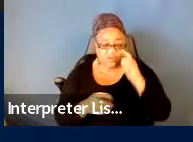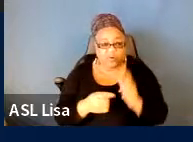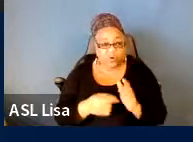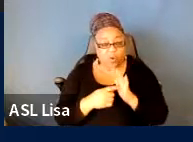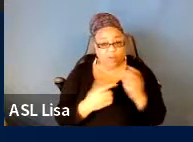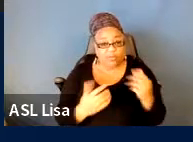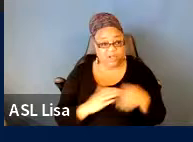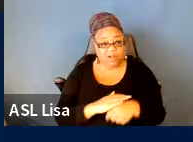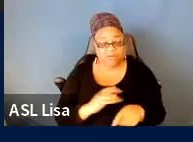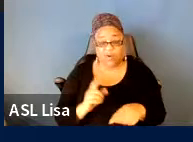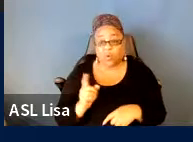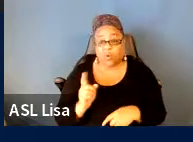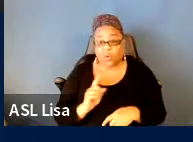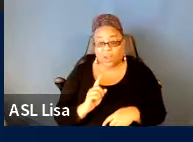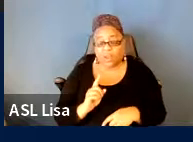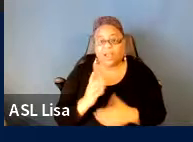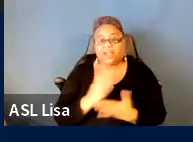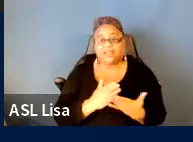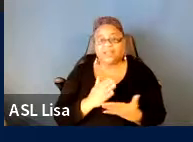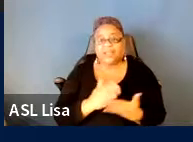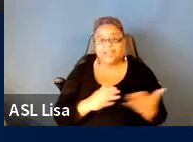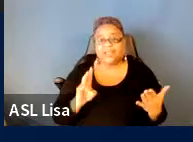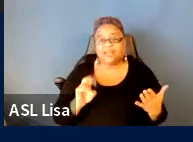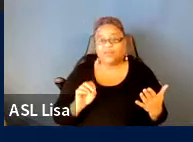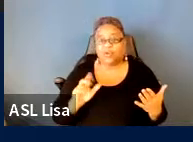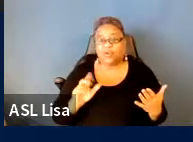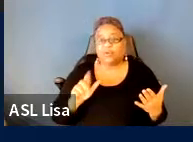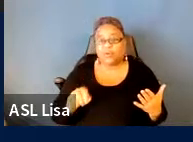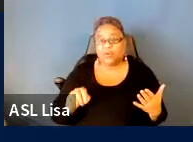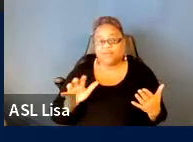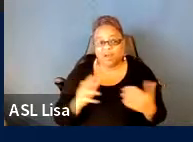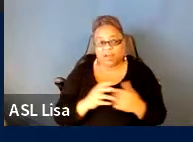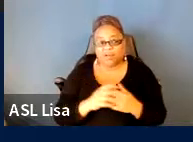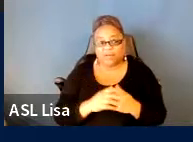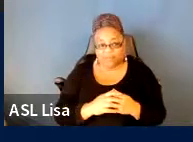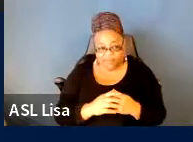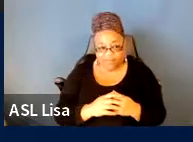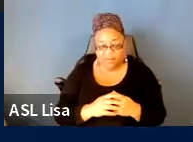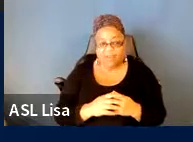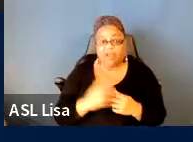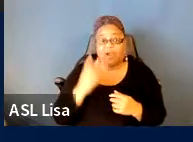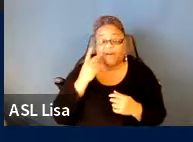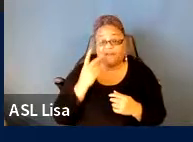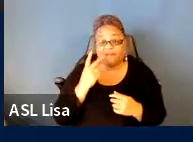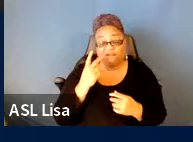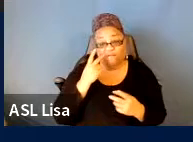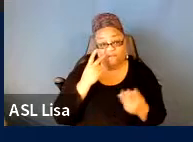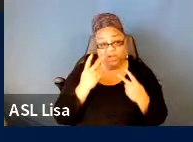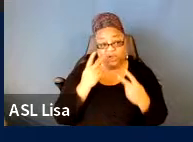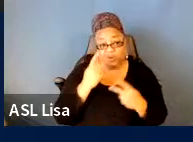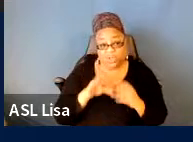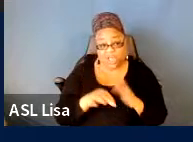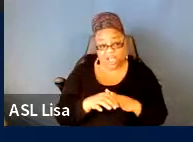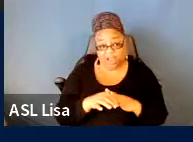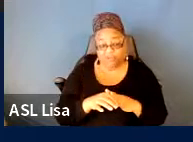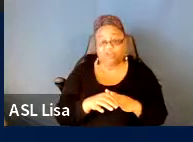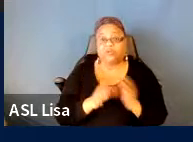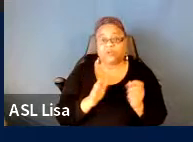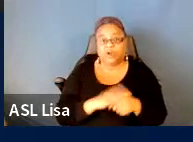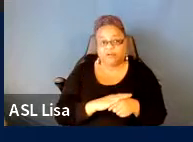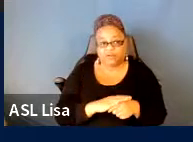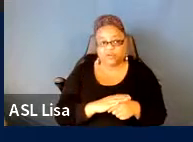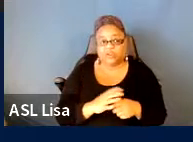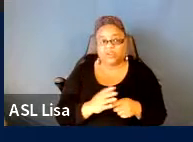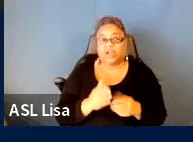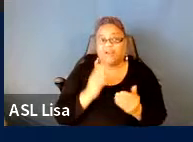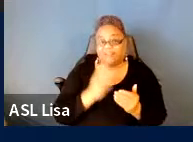in section 703.5. The specifications for visual characters cover the finish and contrast, the case,